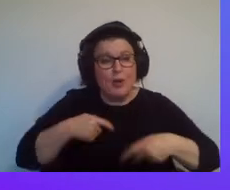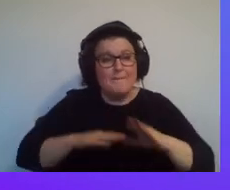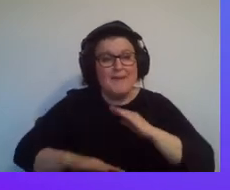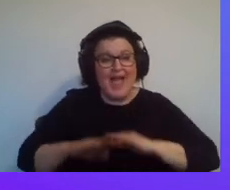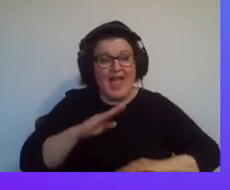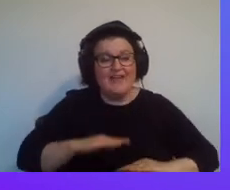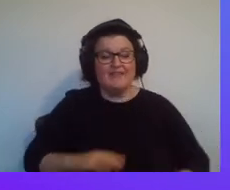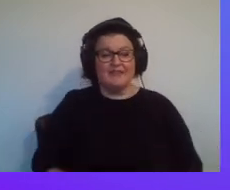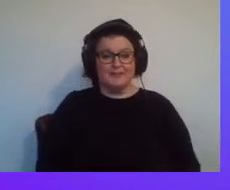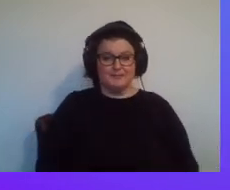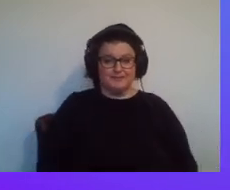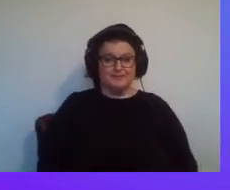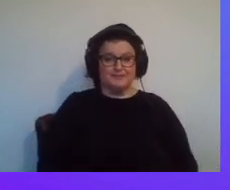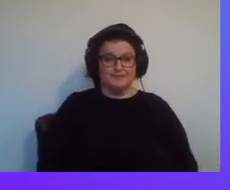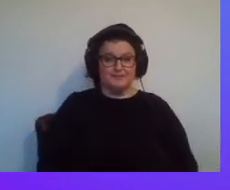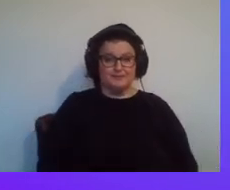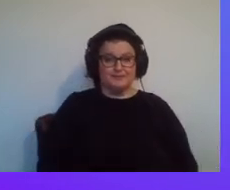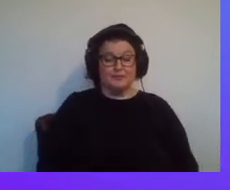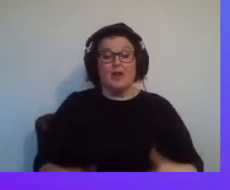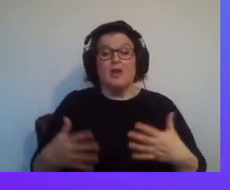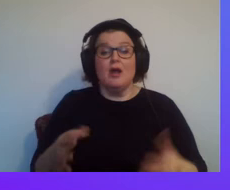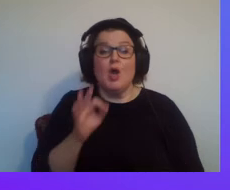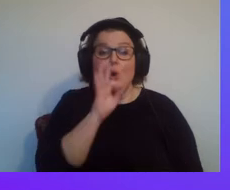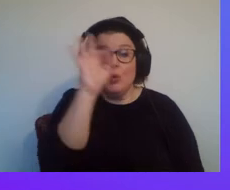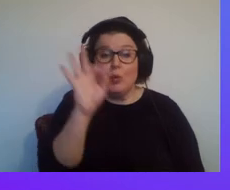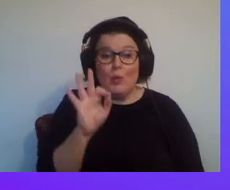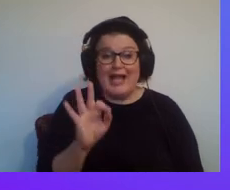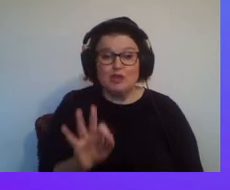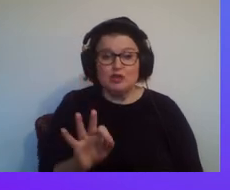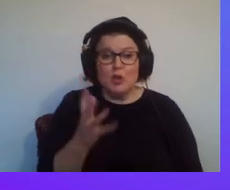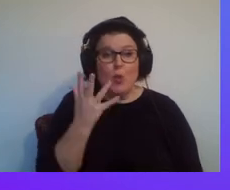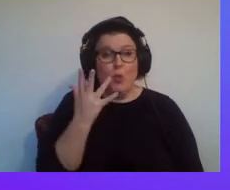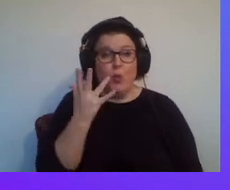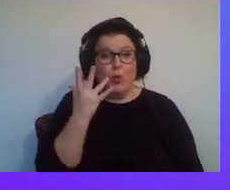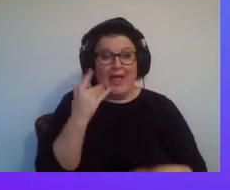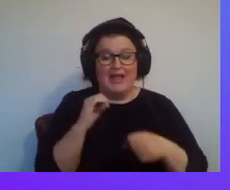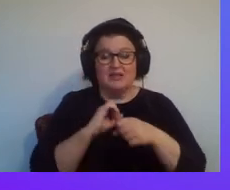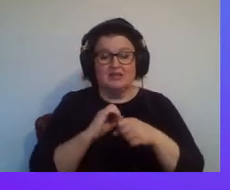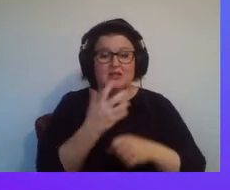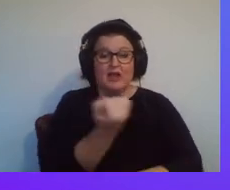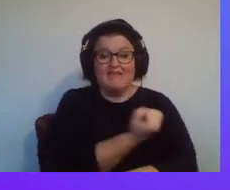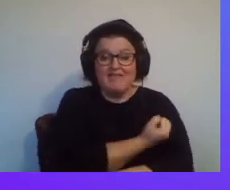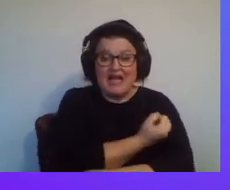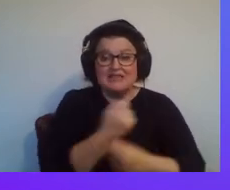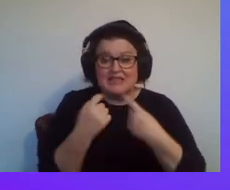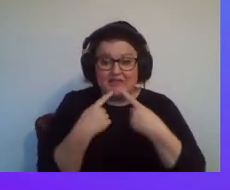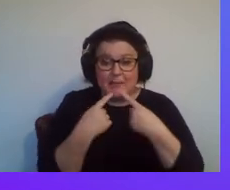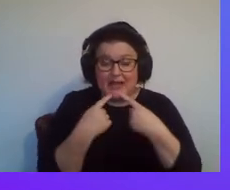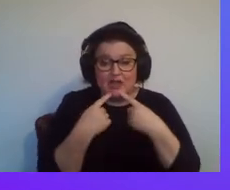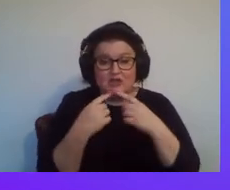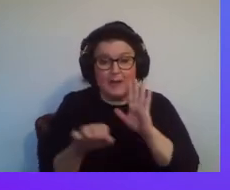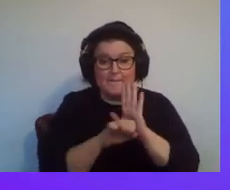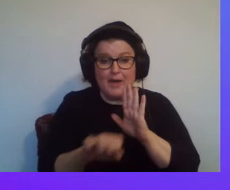from the vaccine trials be published by the makers of the products? I mean, you know, we're in this global